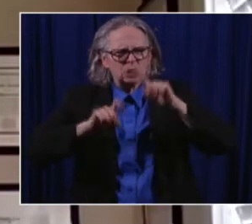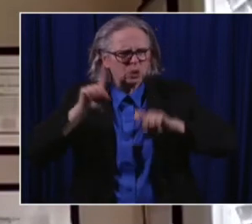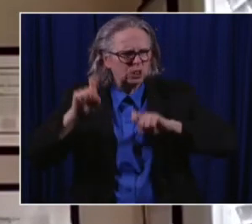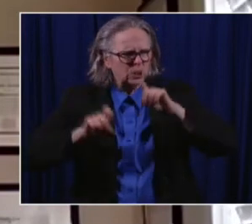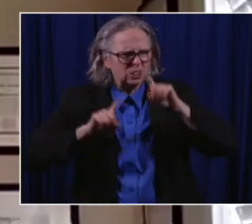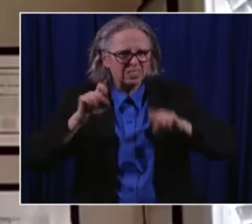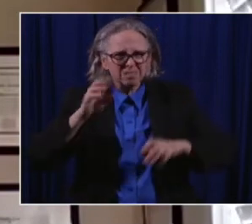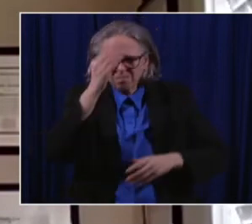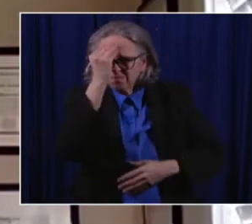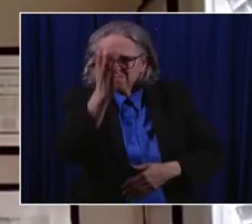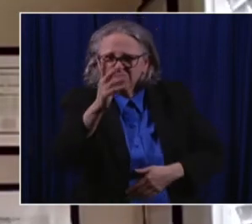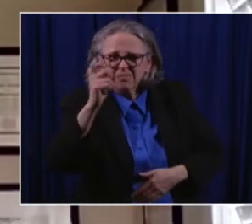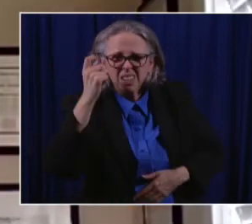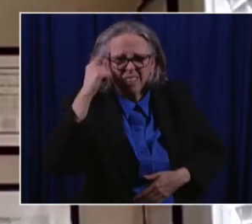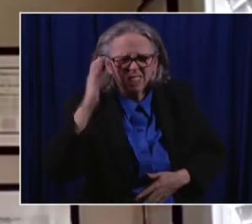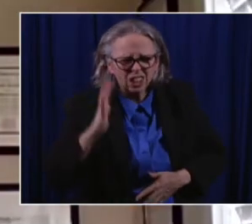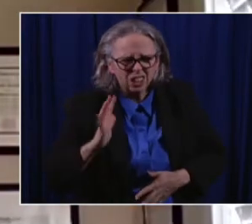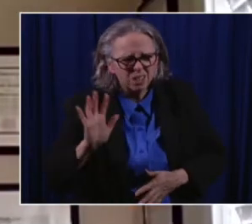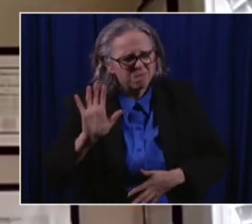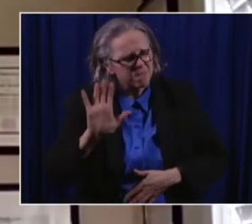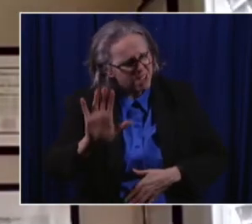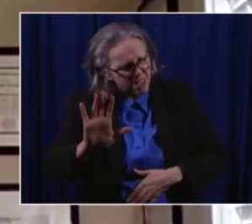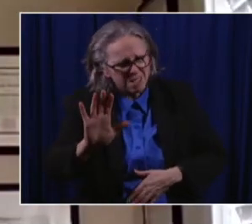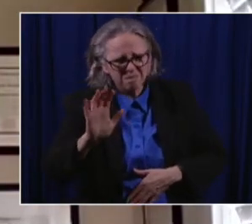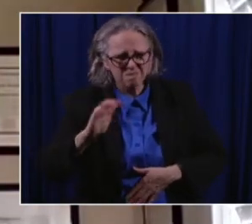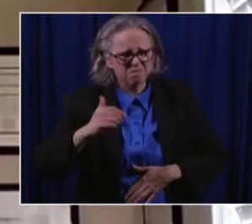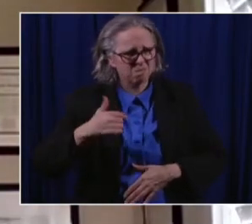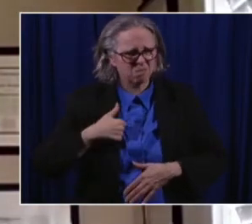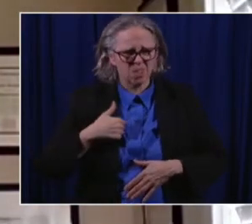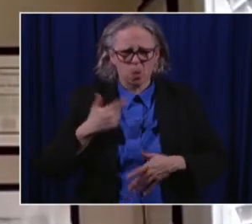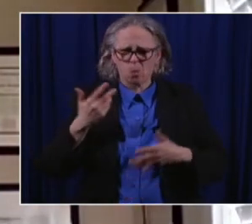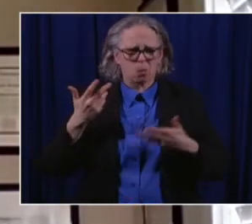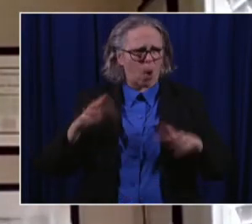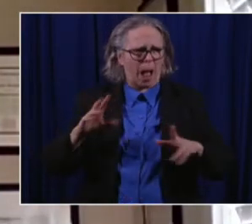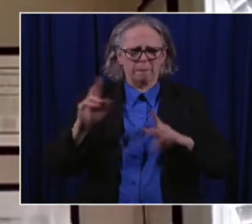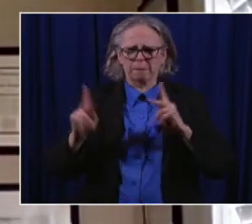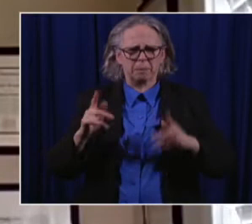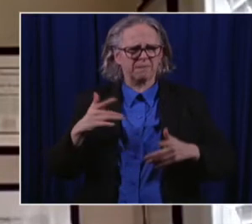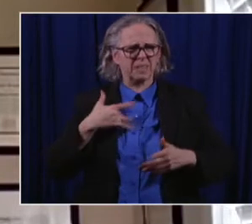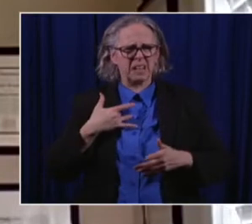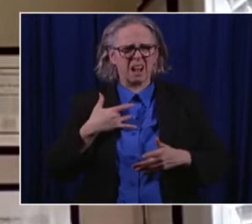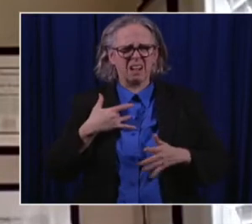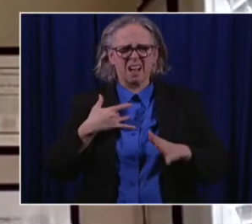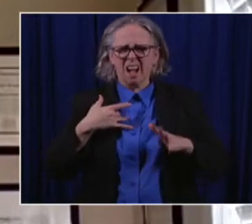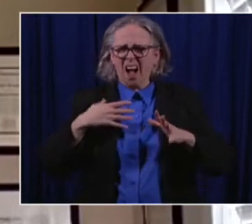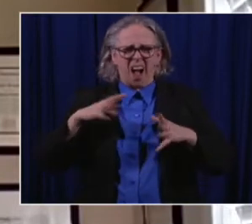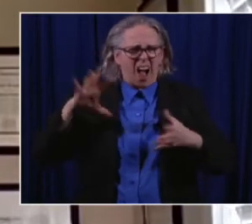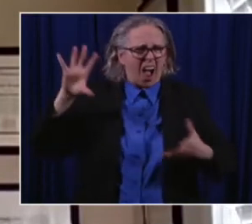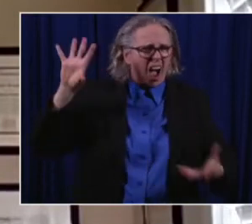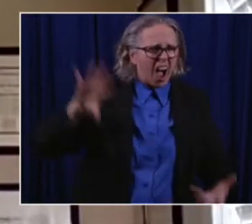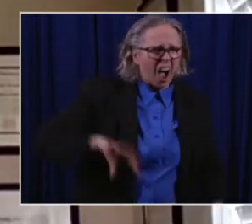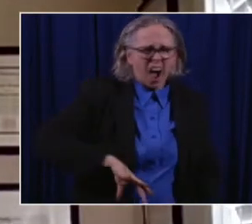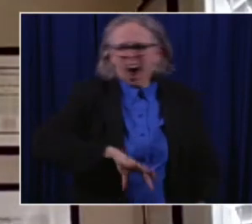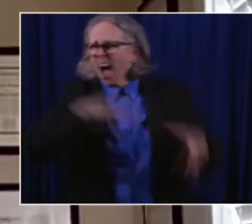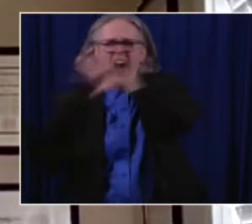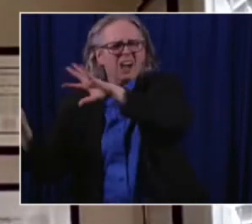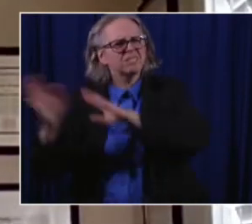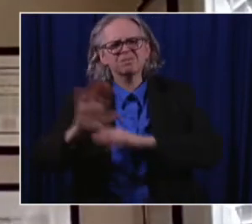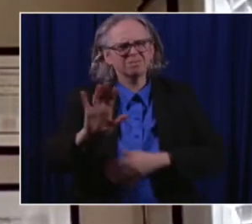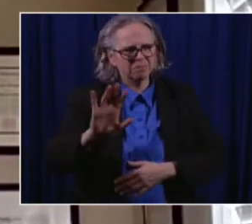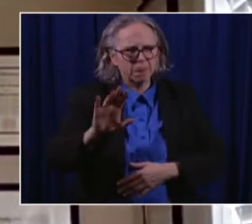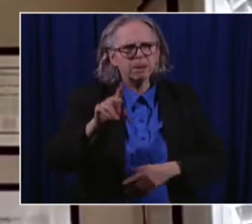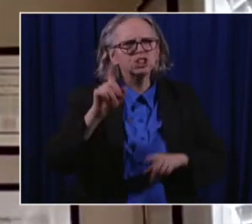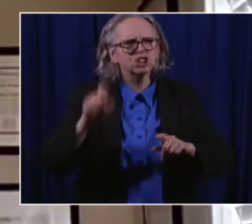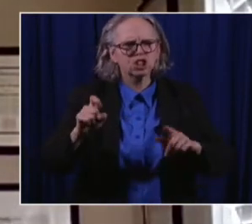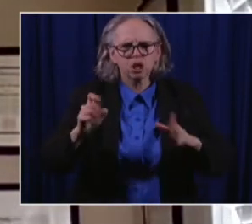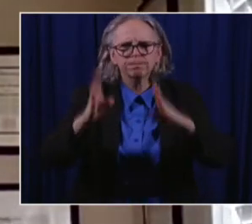should cause Ohioans to despair, but it's a wake-up call, and it should be a call to action.